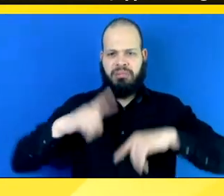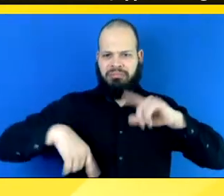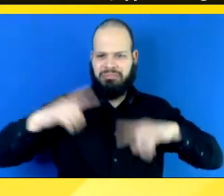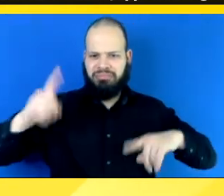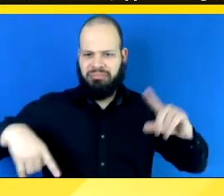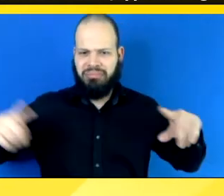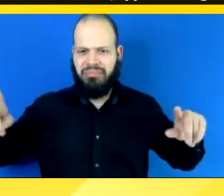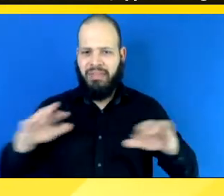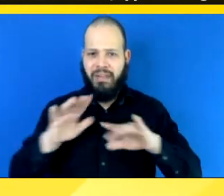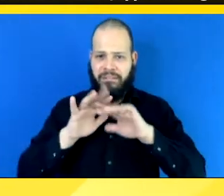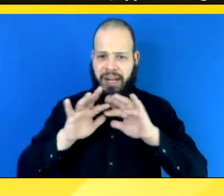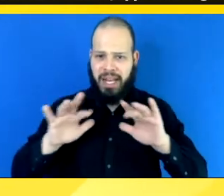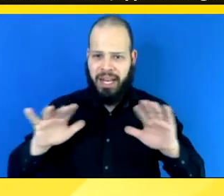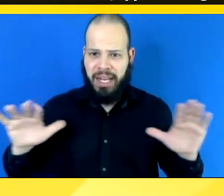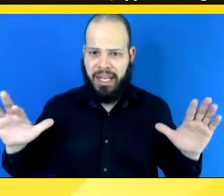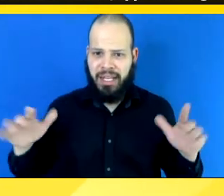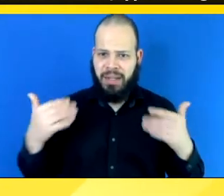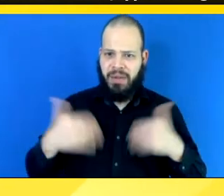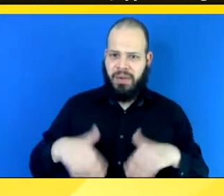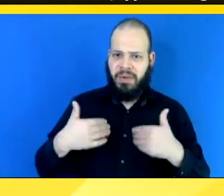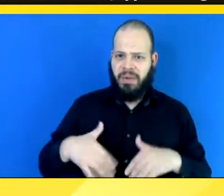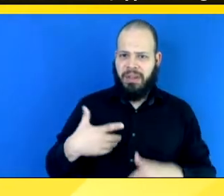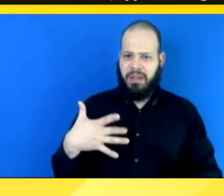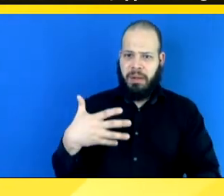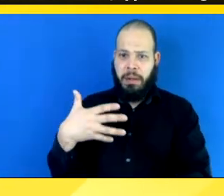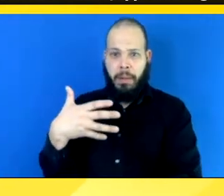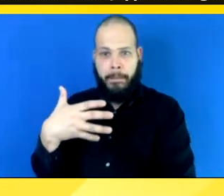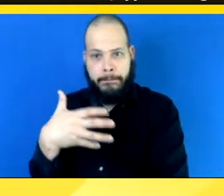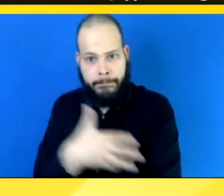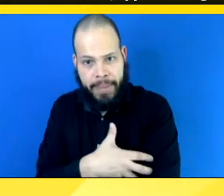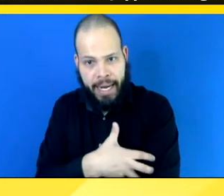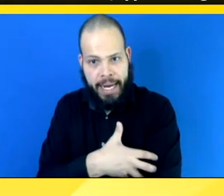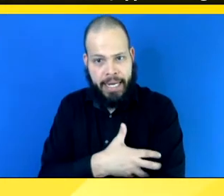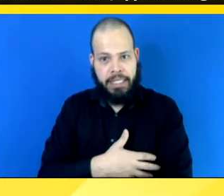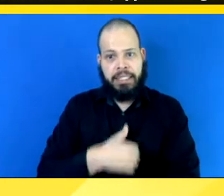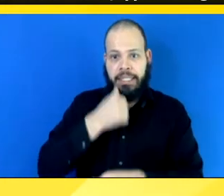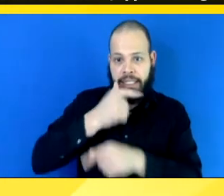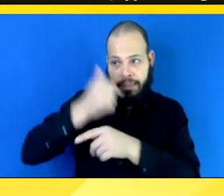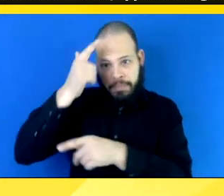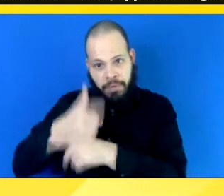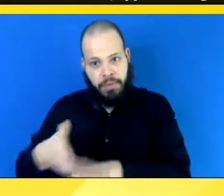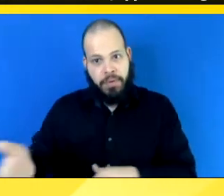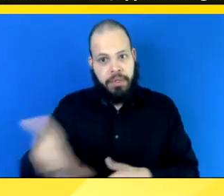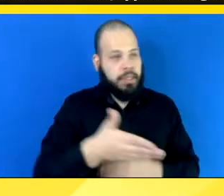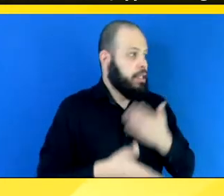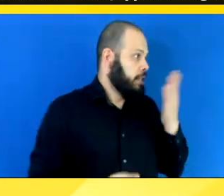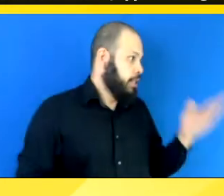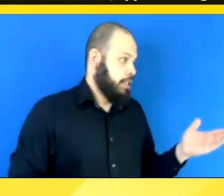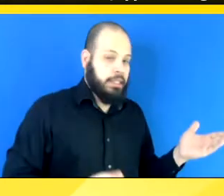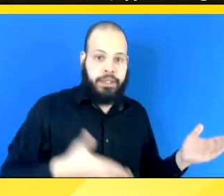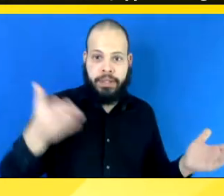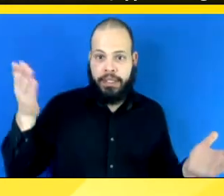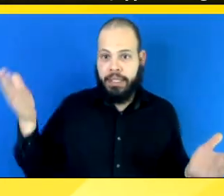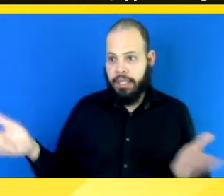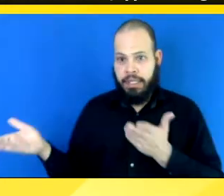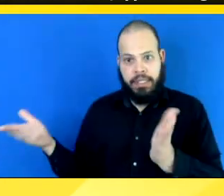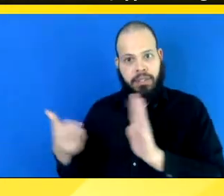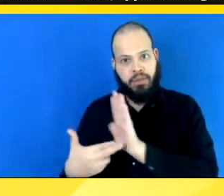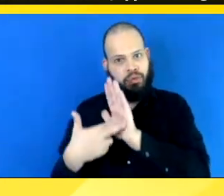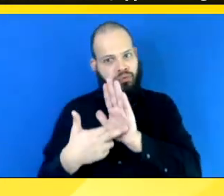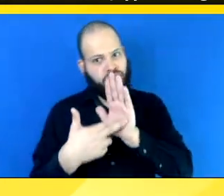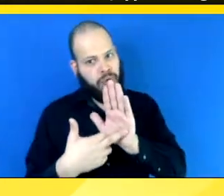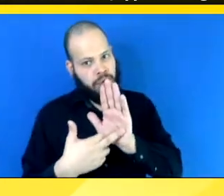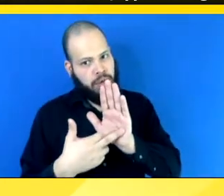And my sister right here, because I want to show diversity. Come here, you got somebody to stand up here. Right, you see, because